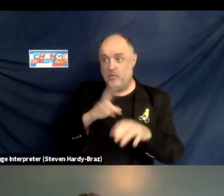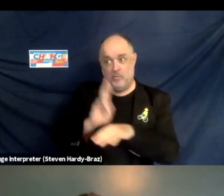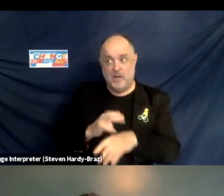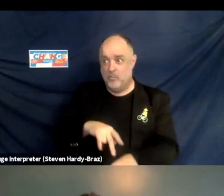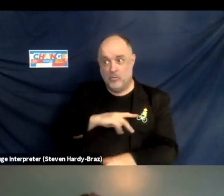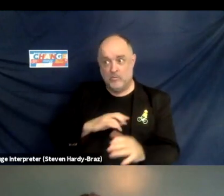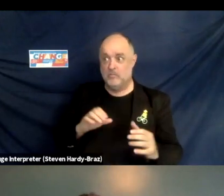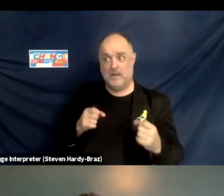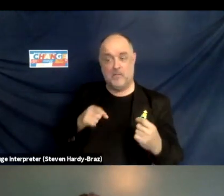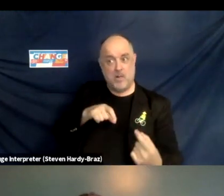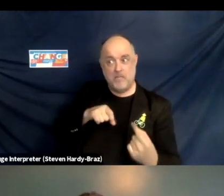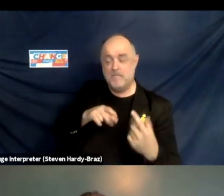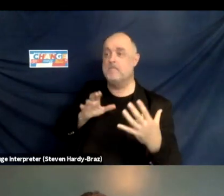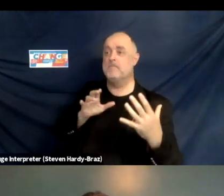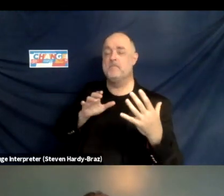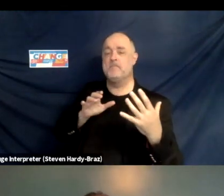email. And